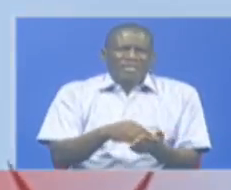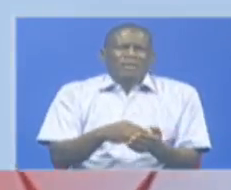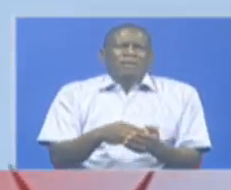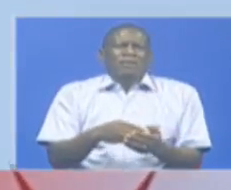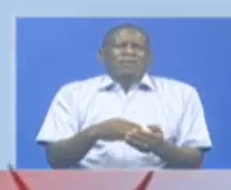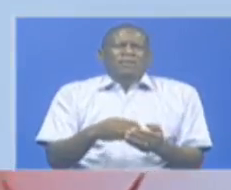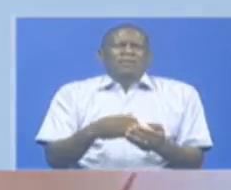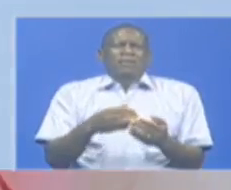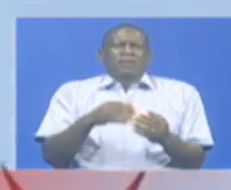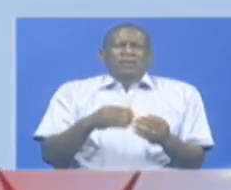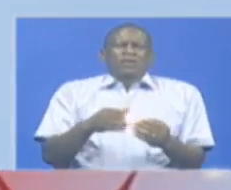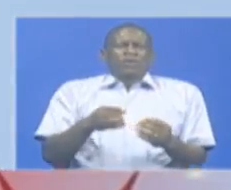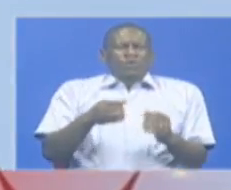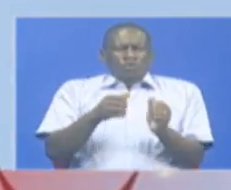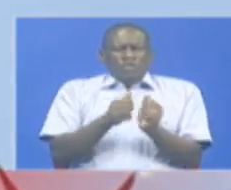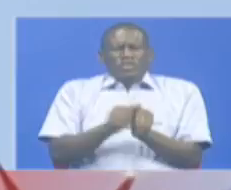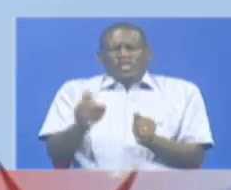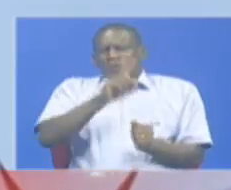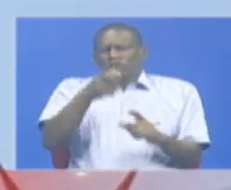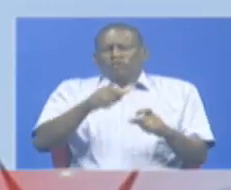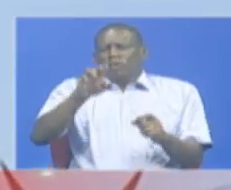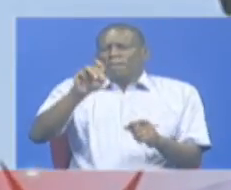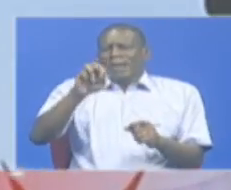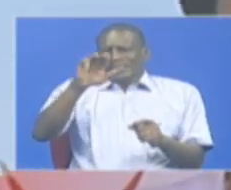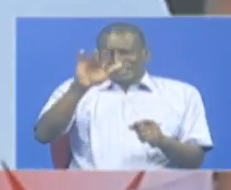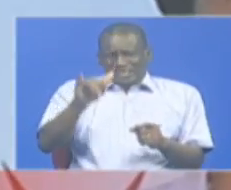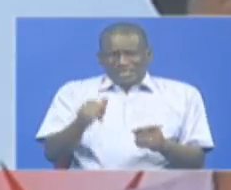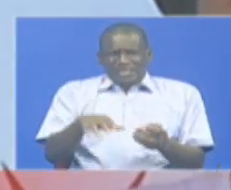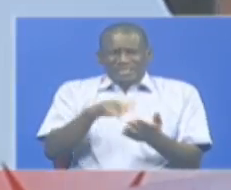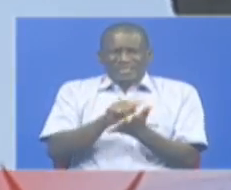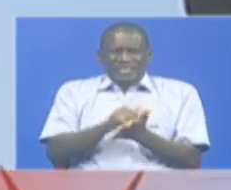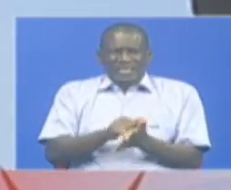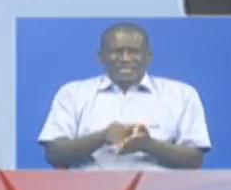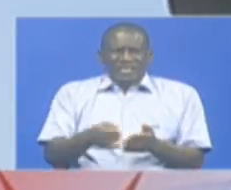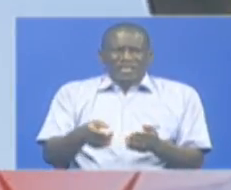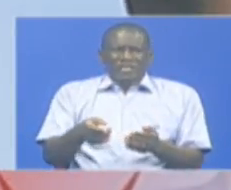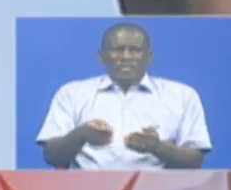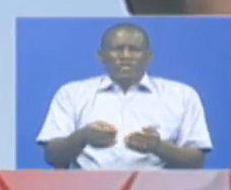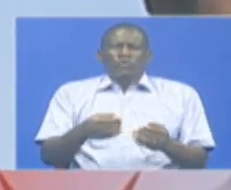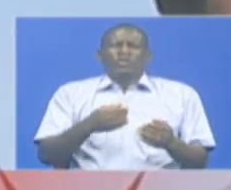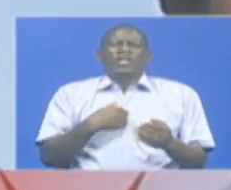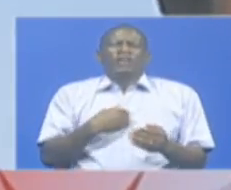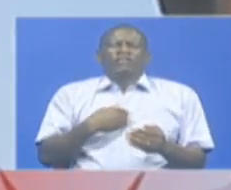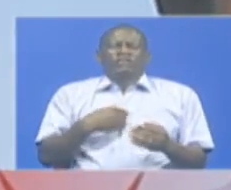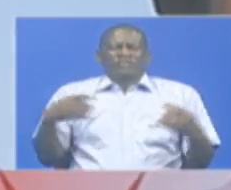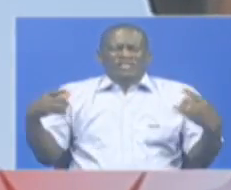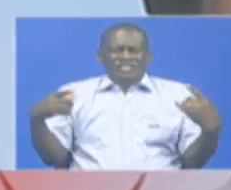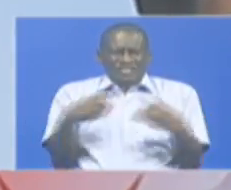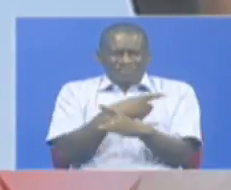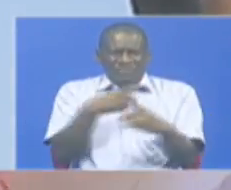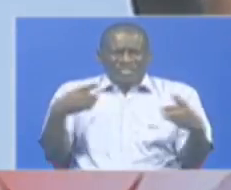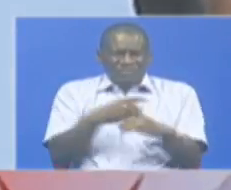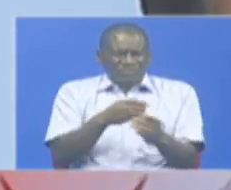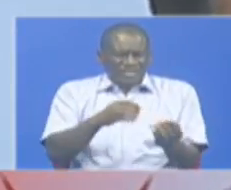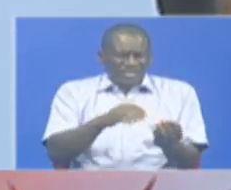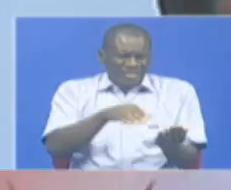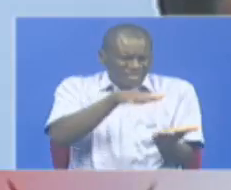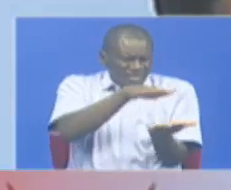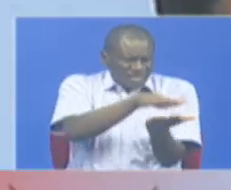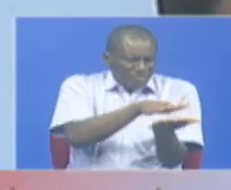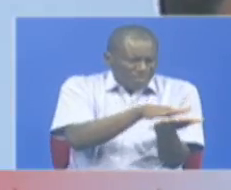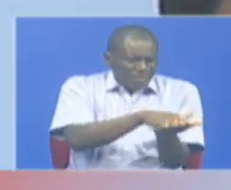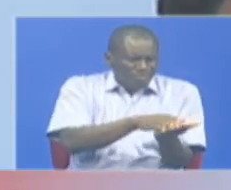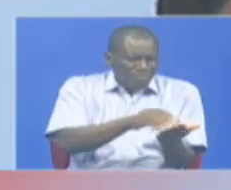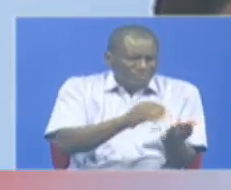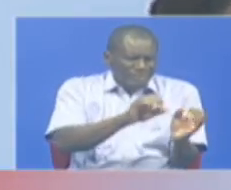Mercy Korir, is that we looked at the various designated isolation and quarantine